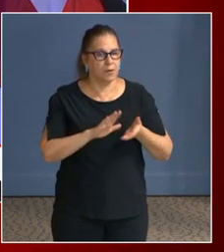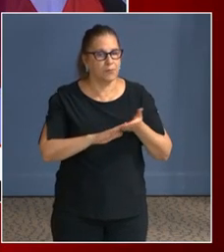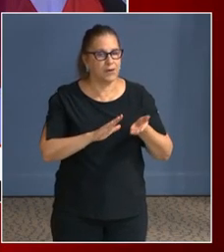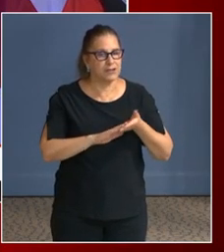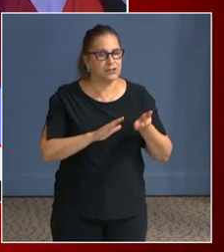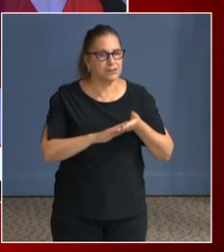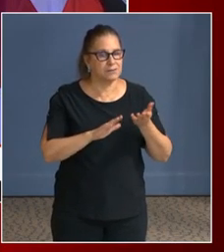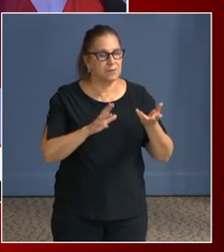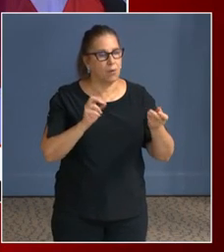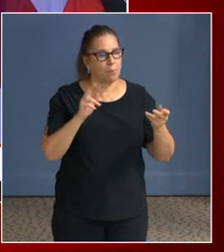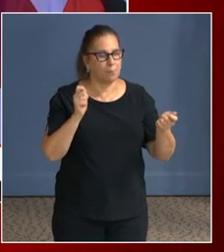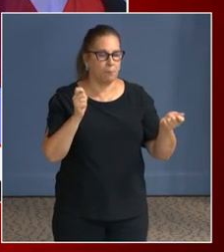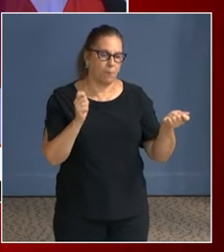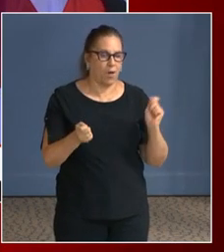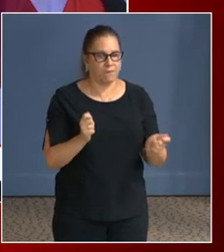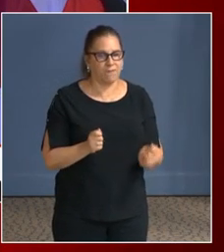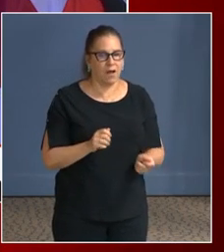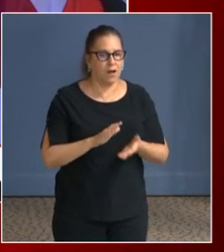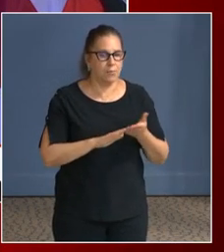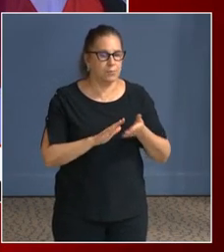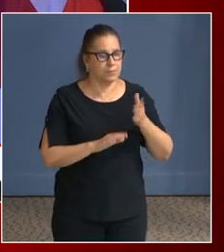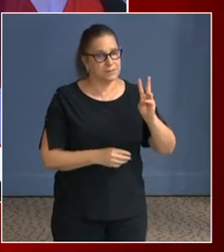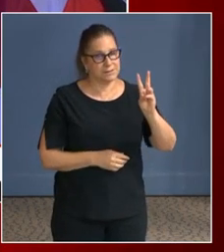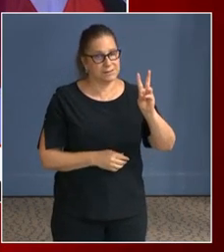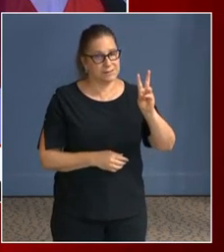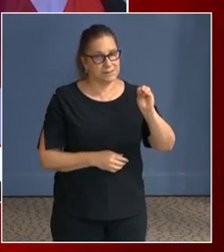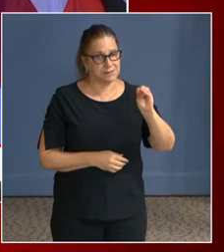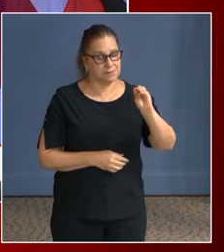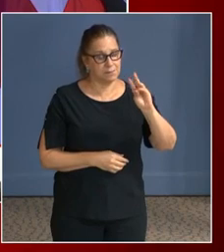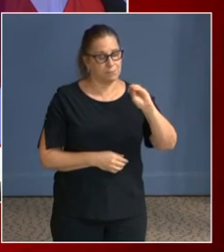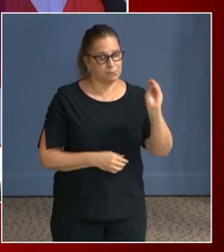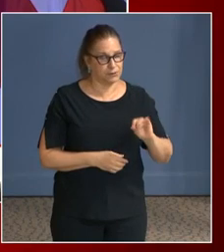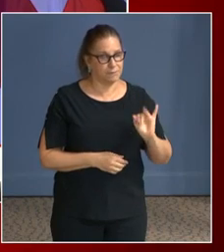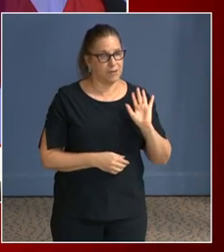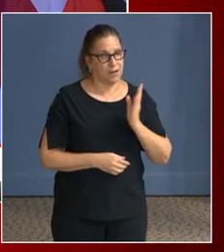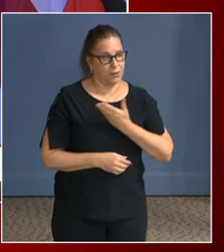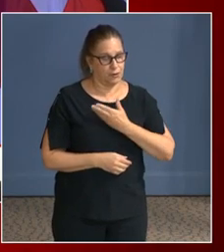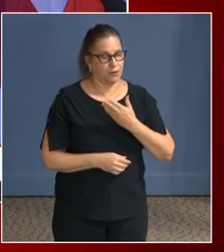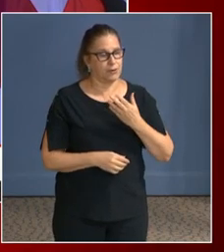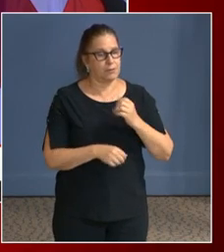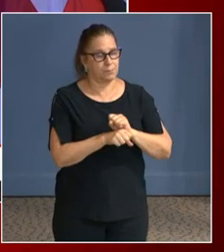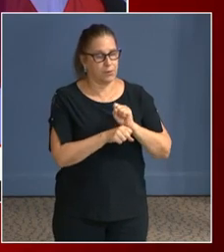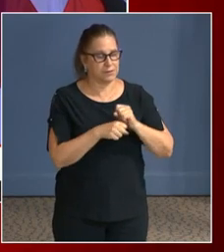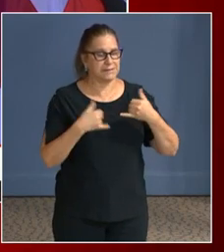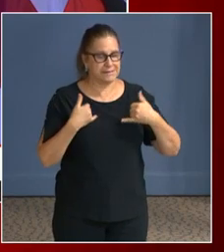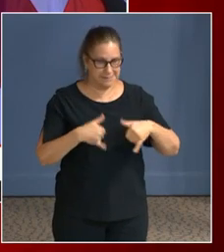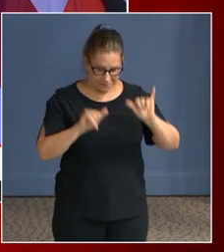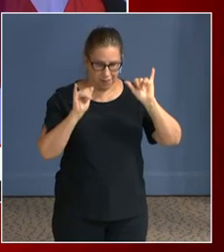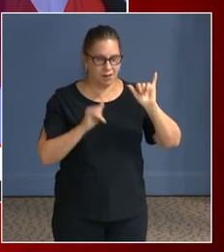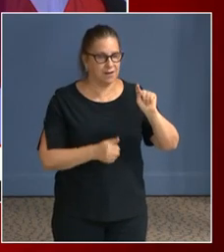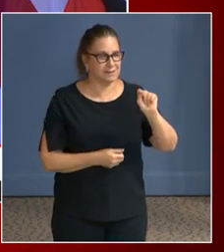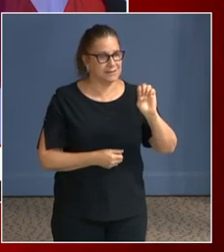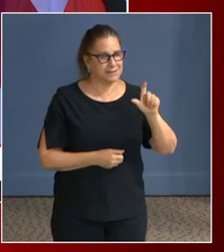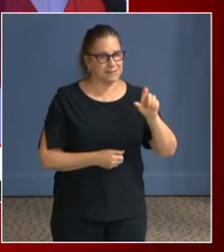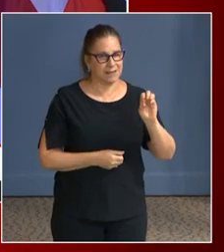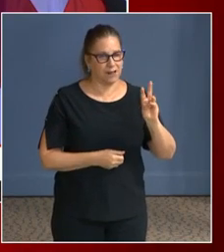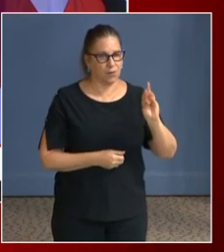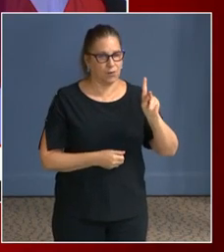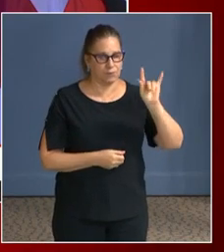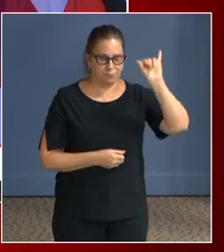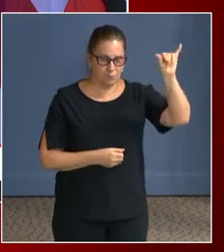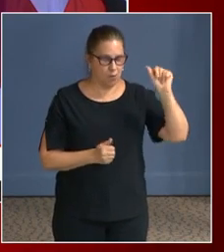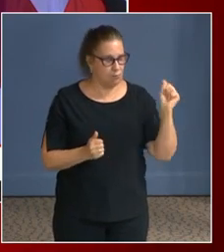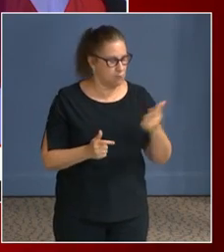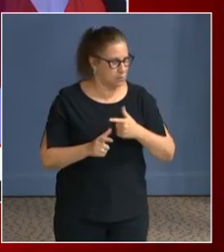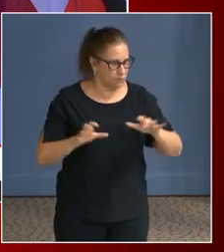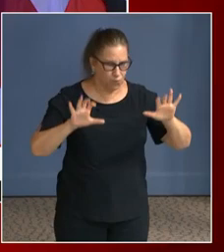about 60% of our people teleworking. So I think they have done an incredible job